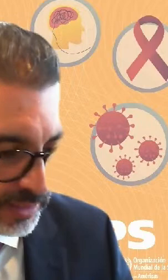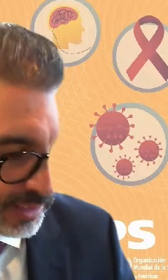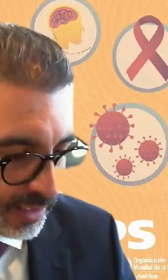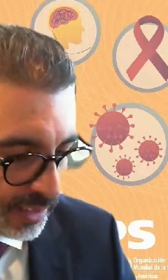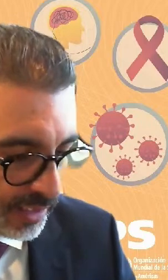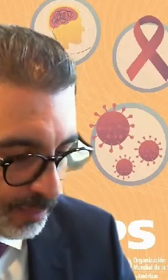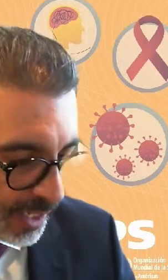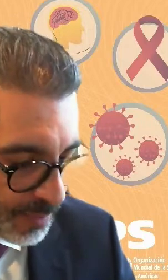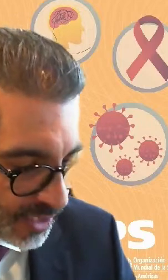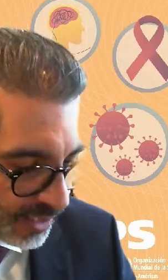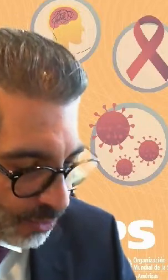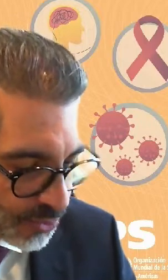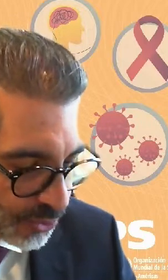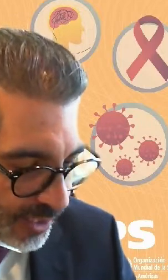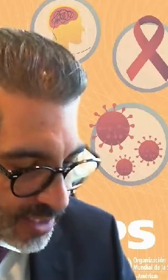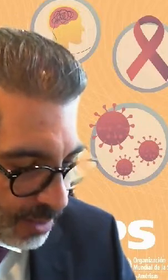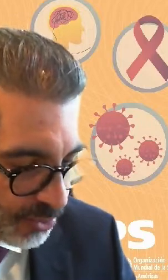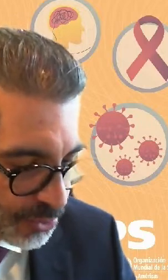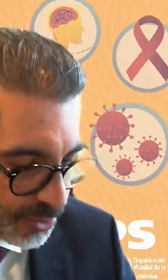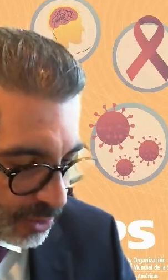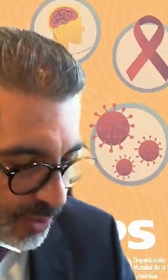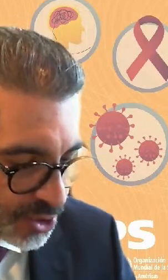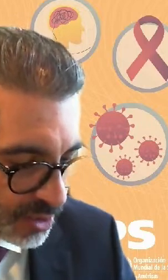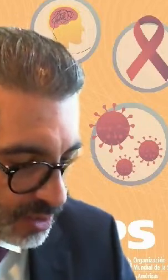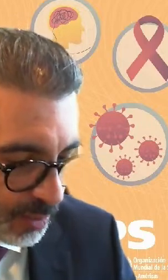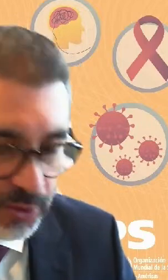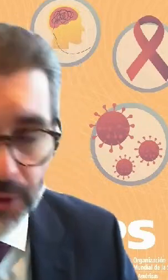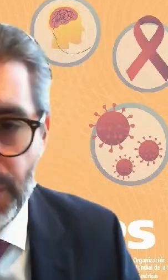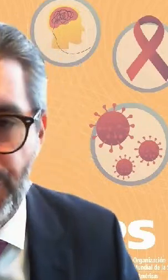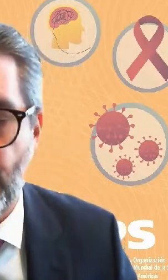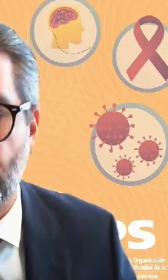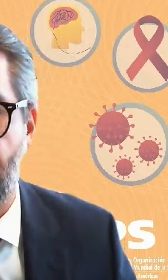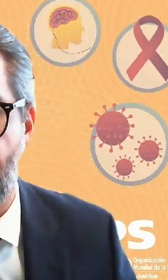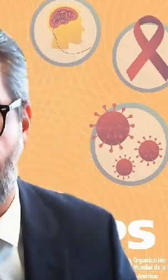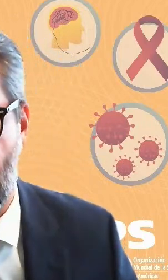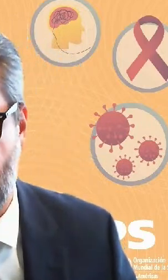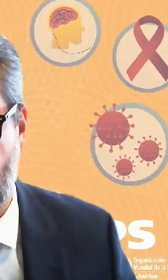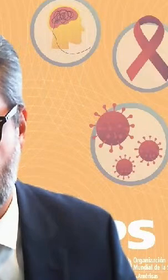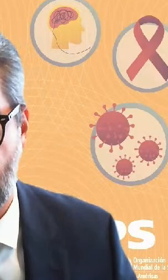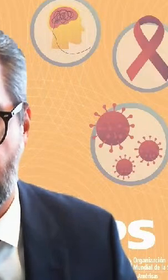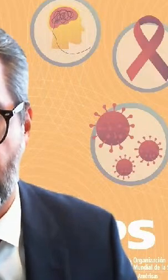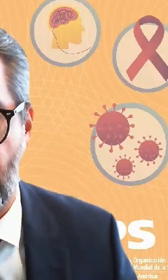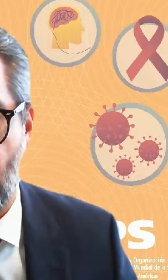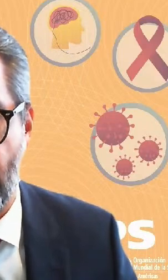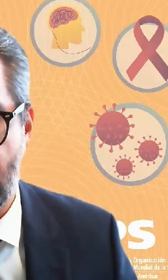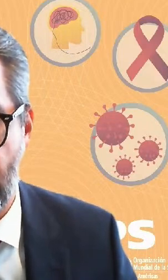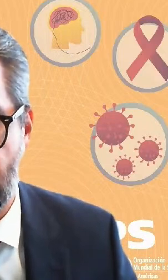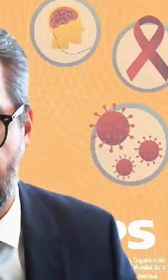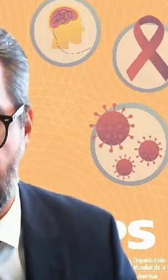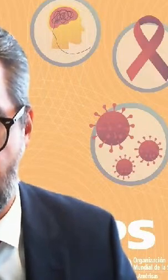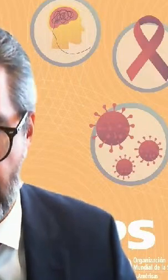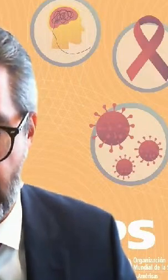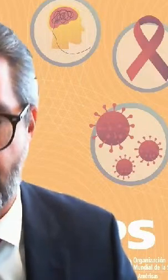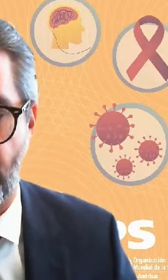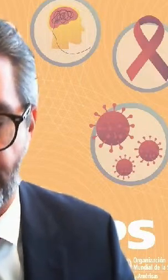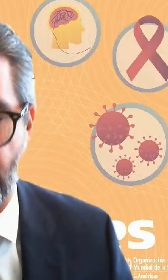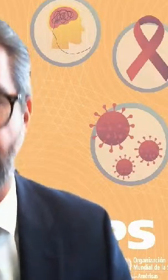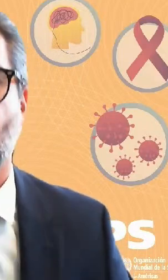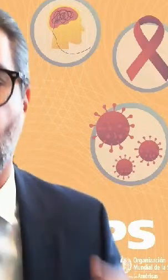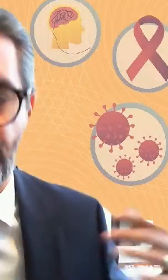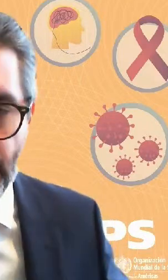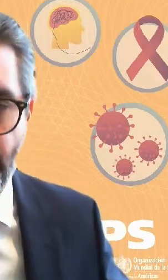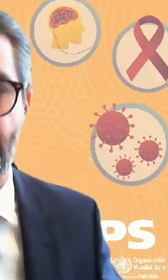Guyana, and perhaps I can also add something to the question. If you could be sharing how has been the experience